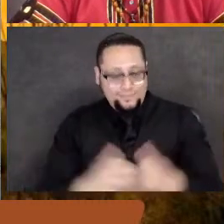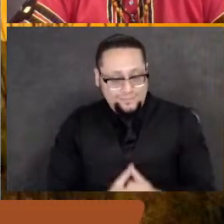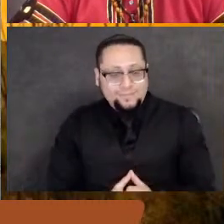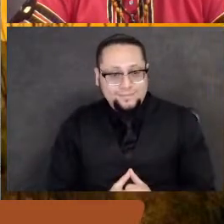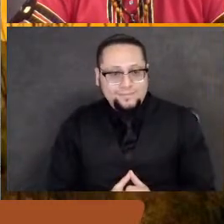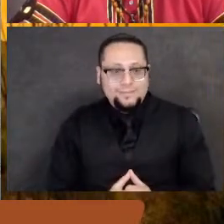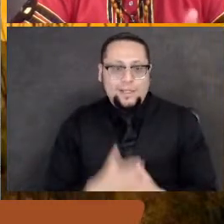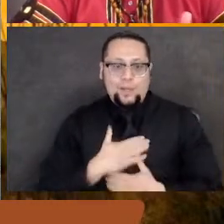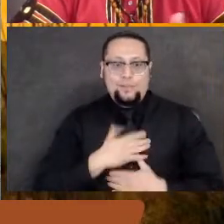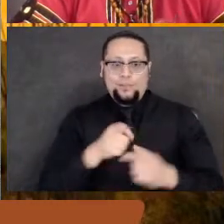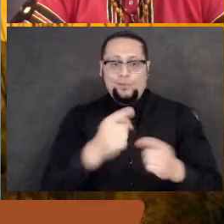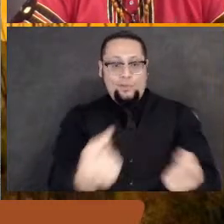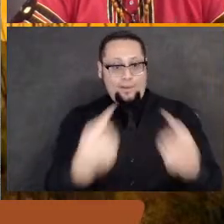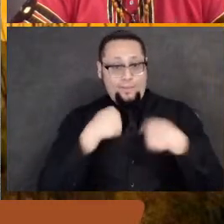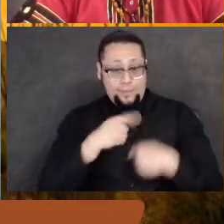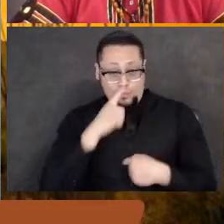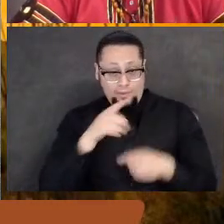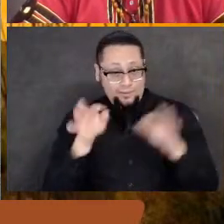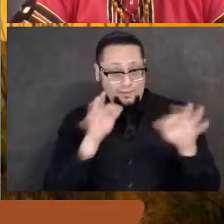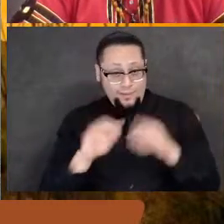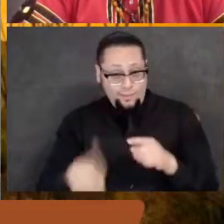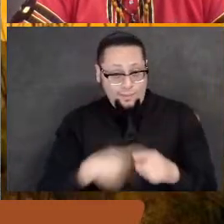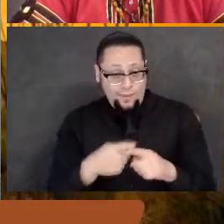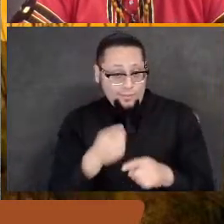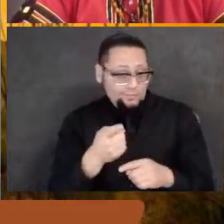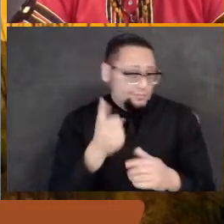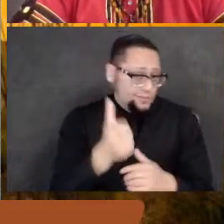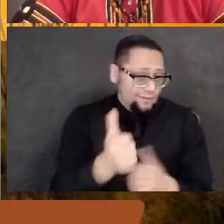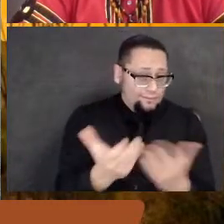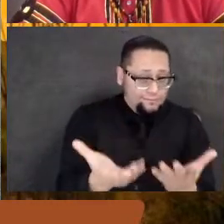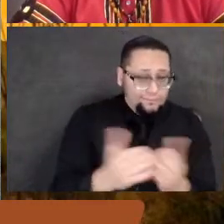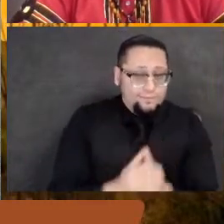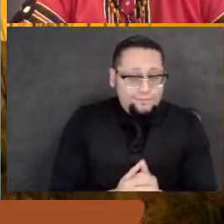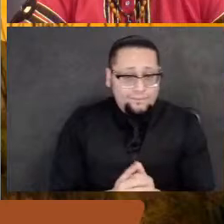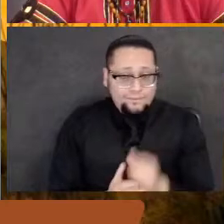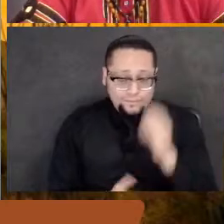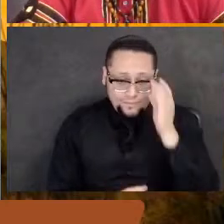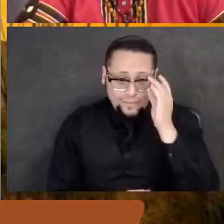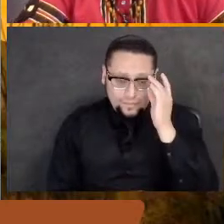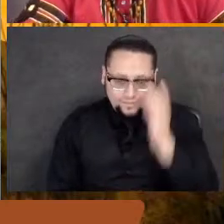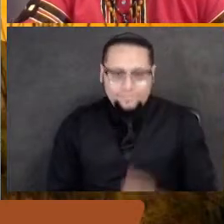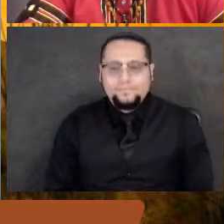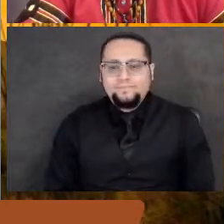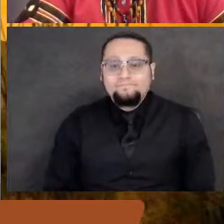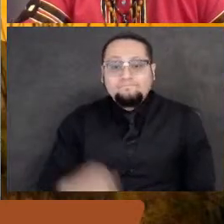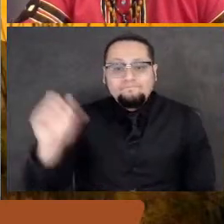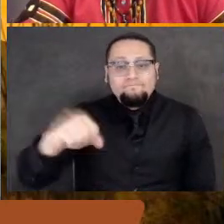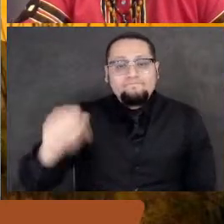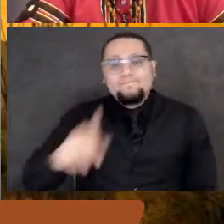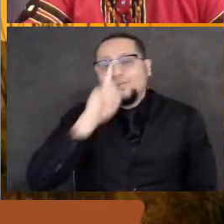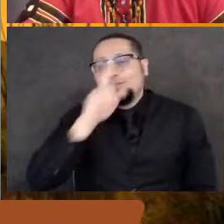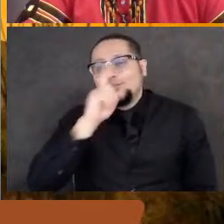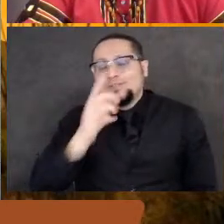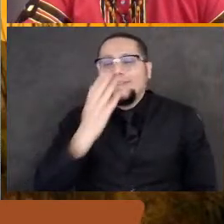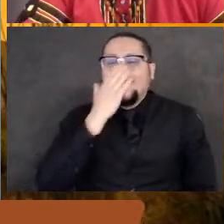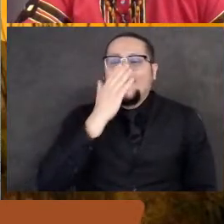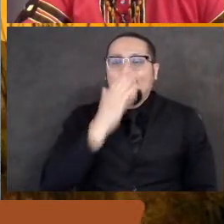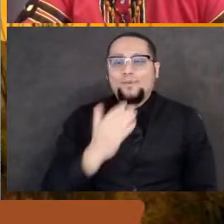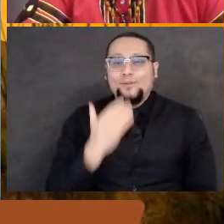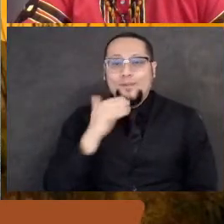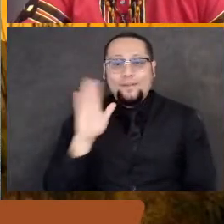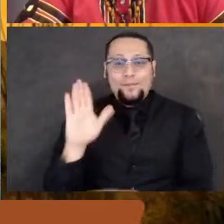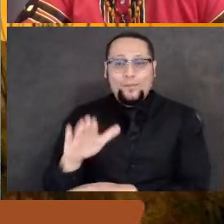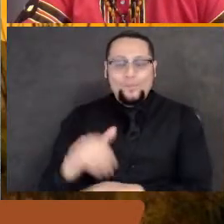Really appreciate you. If you can give us a few words and introduce yourself. Yes, thank you so much. Good